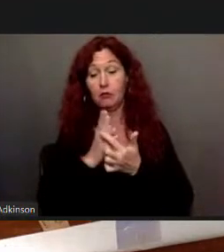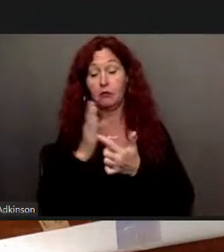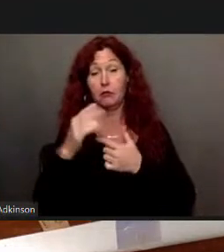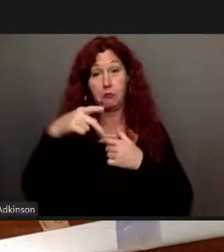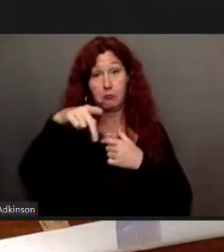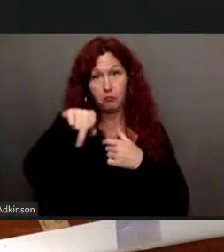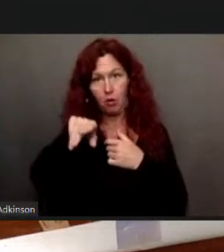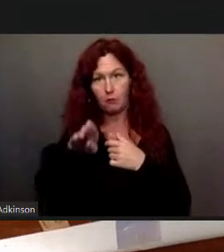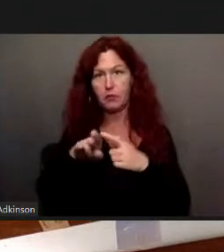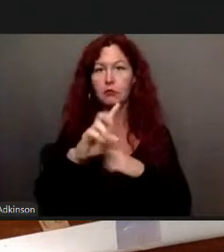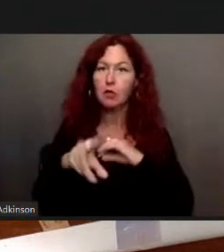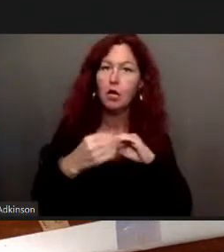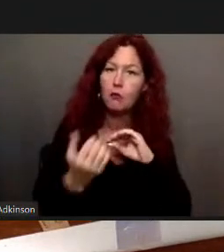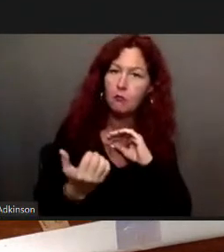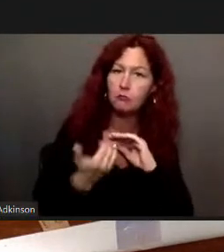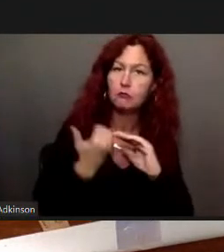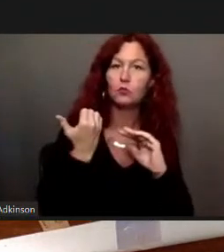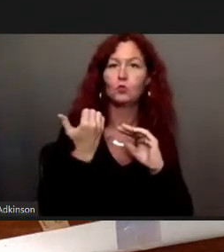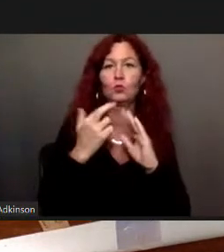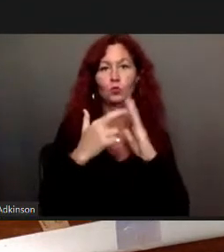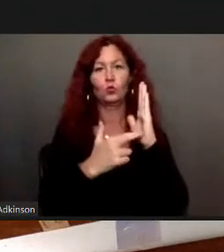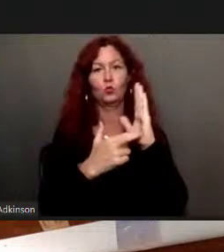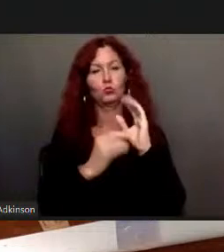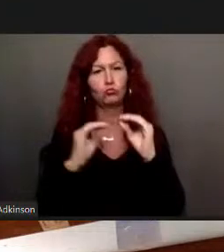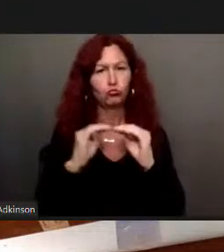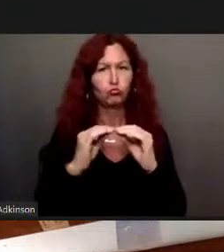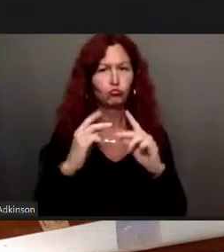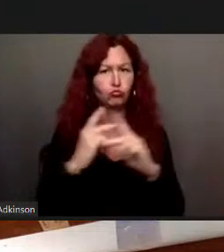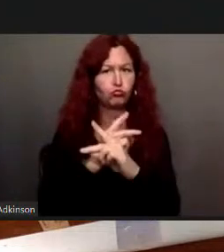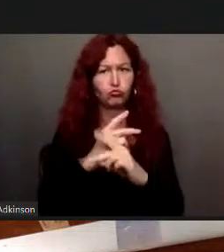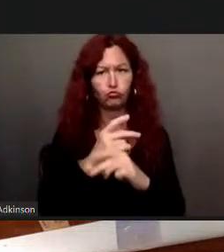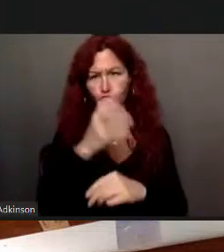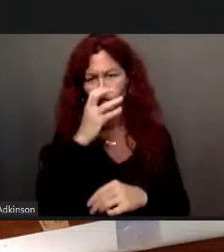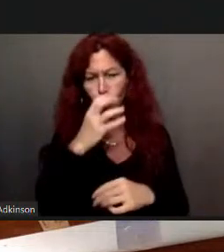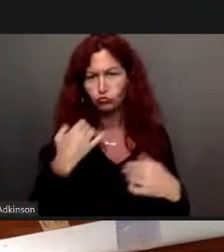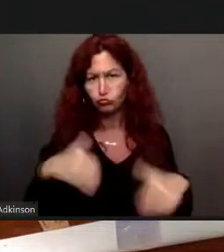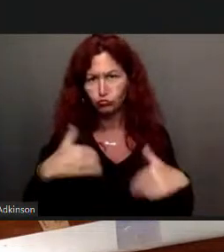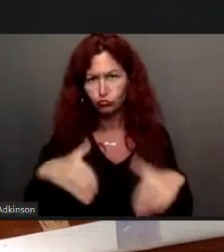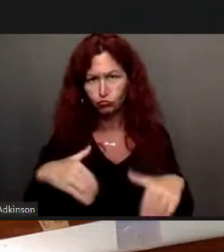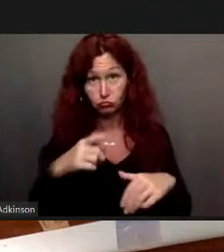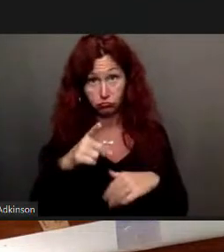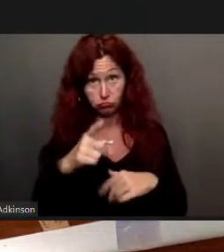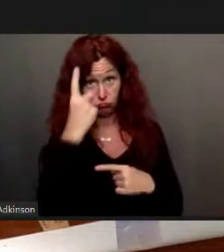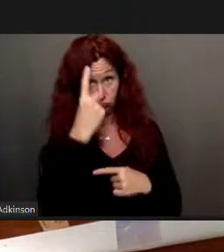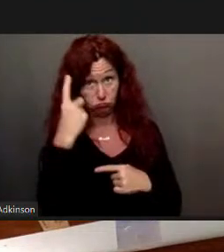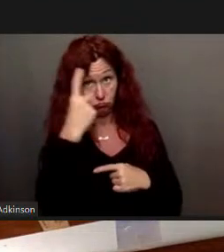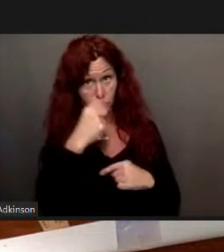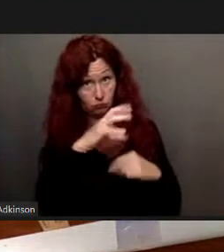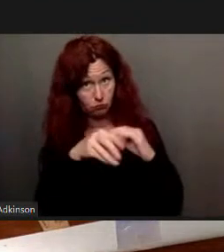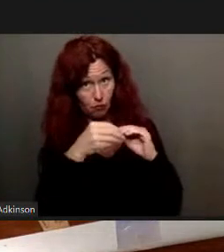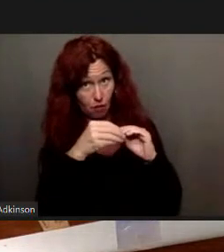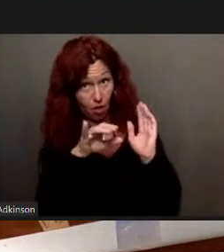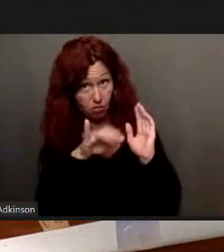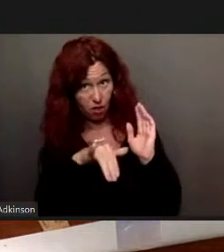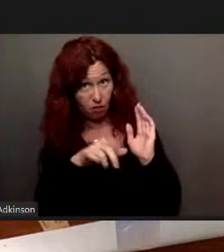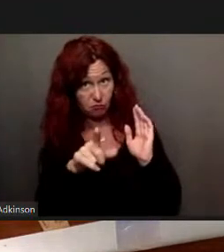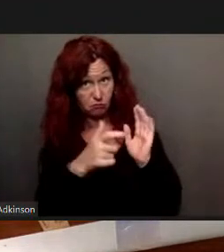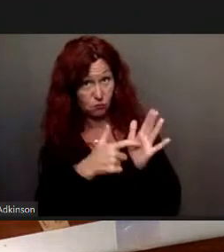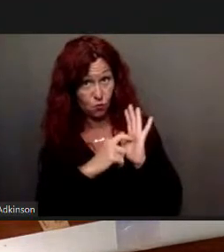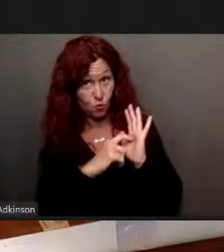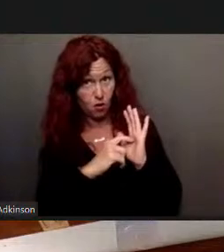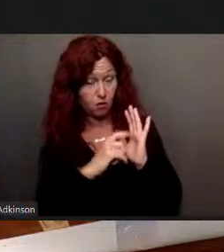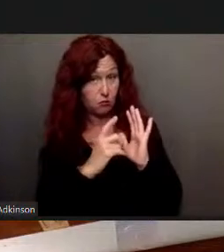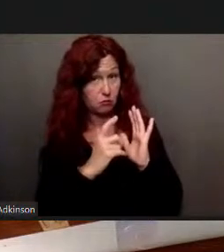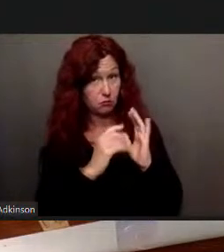Outside of private residences or anything like that, has the county considered an actual blanket mask order, a new one,